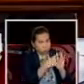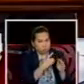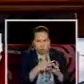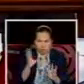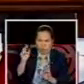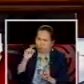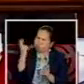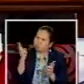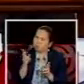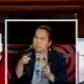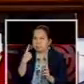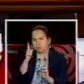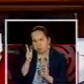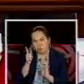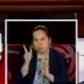seconds. Mm-hmm.